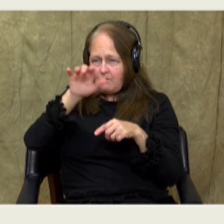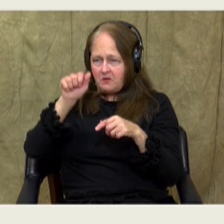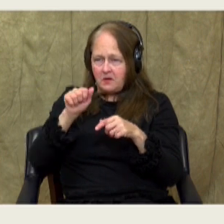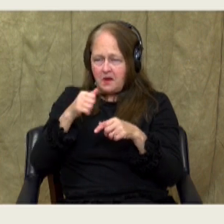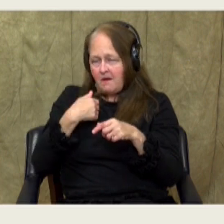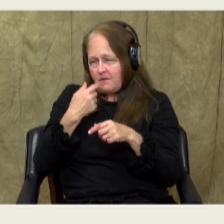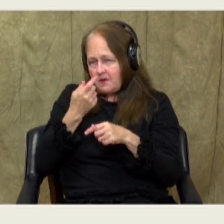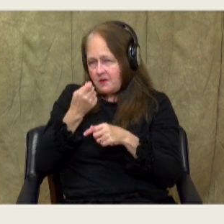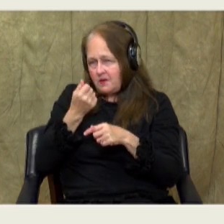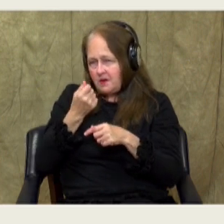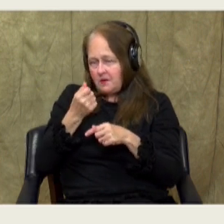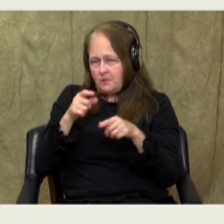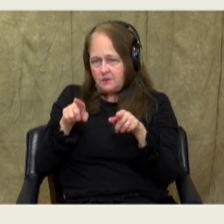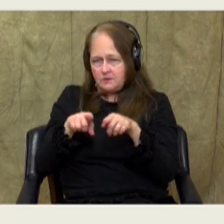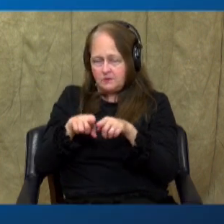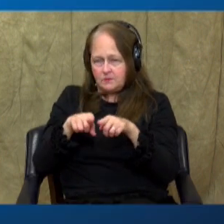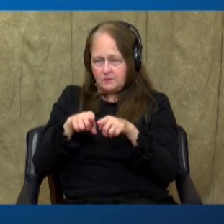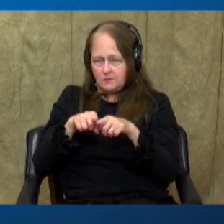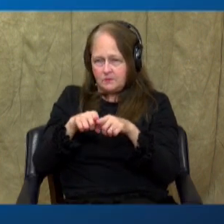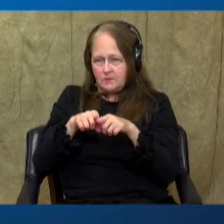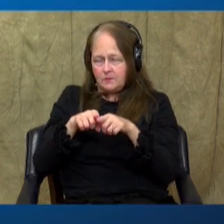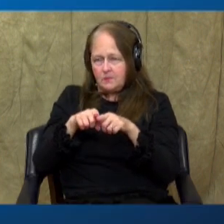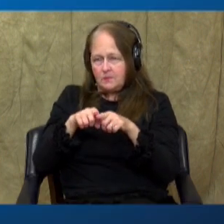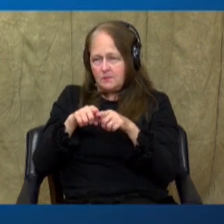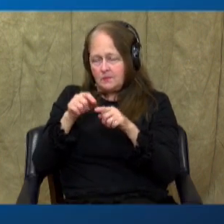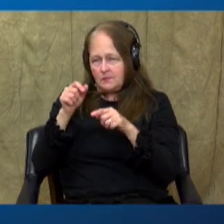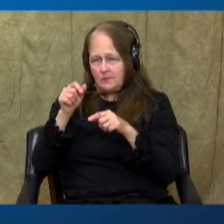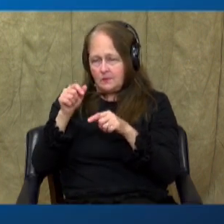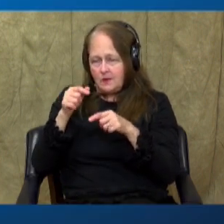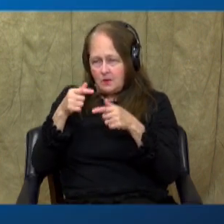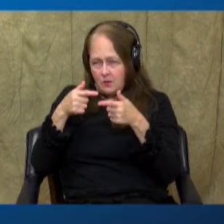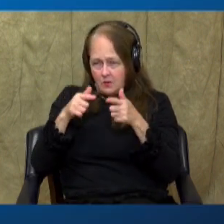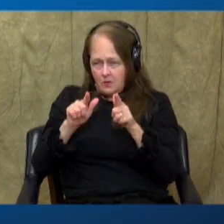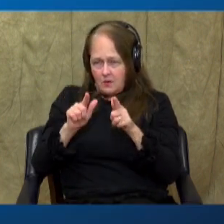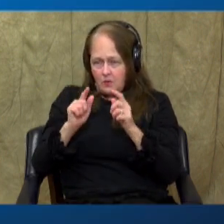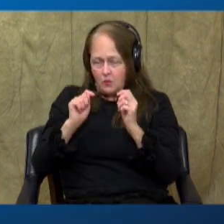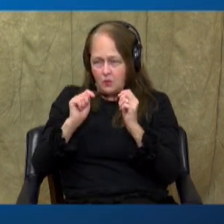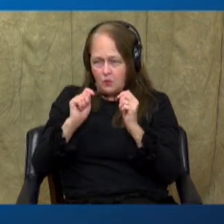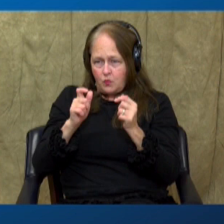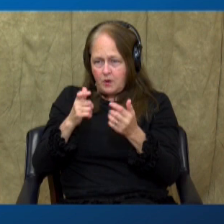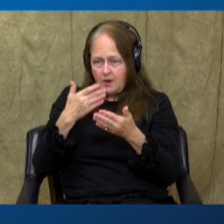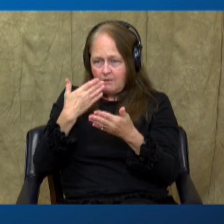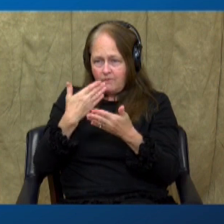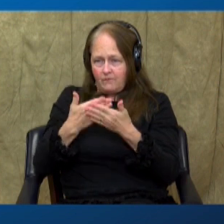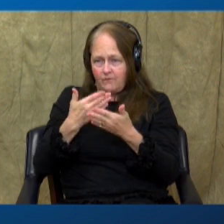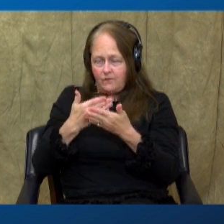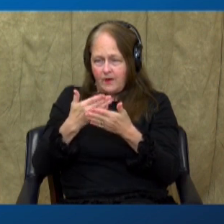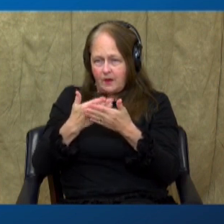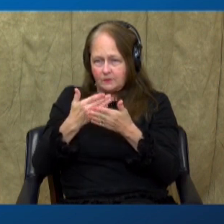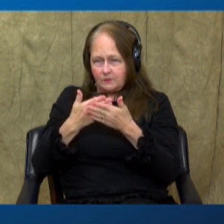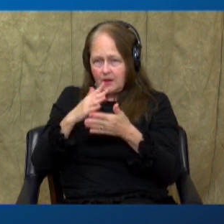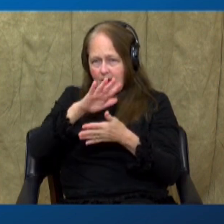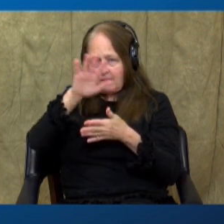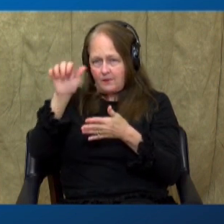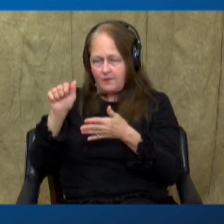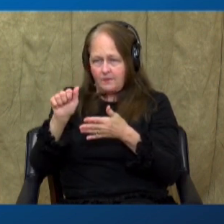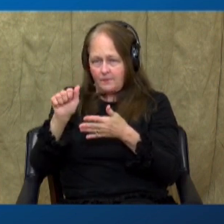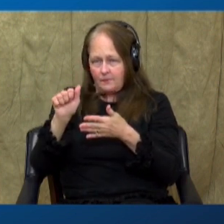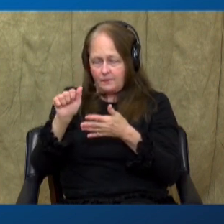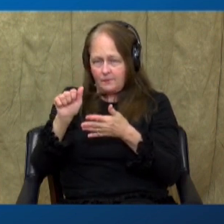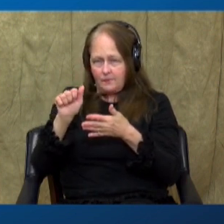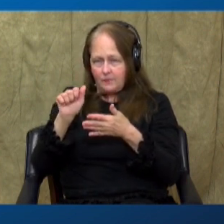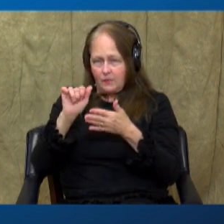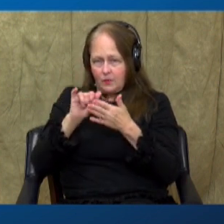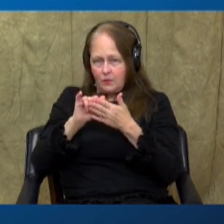Africa. So let's look at Sub-Saharan Africa by itself. But let's take some quick facts of Africa. Let's see what you know. Africa is